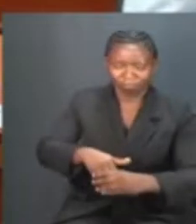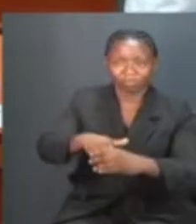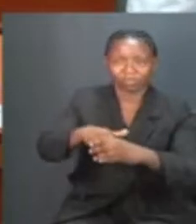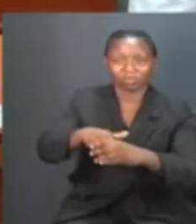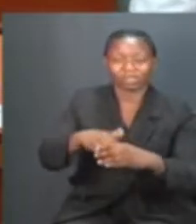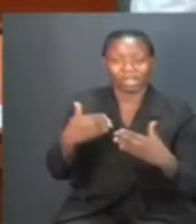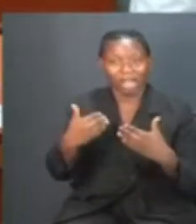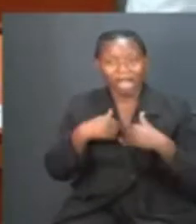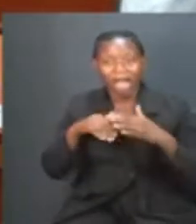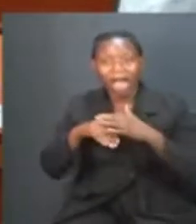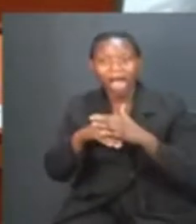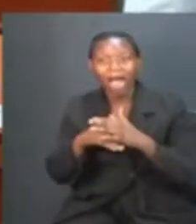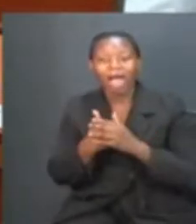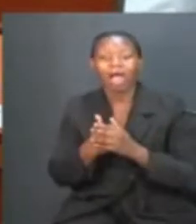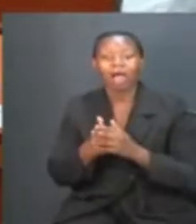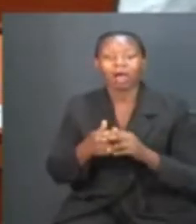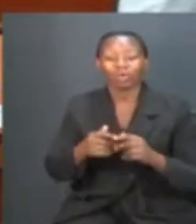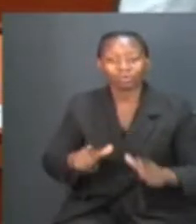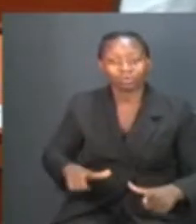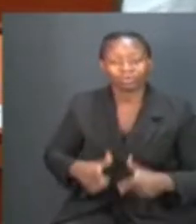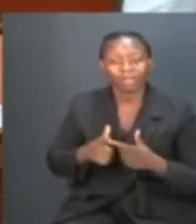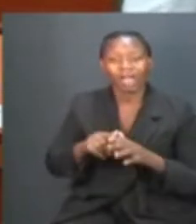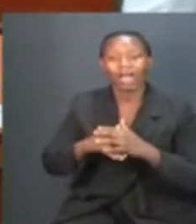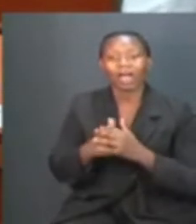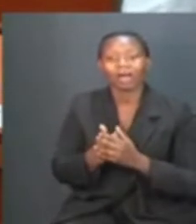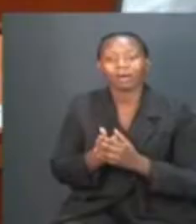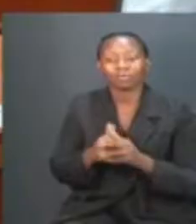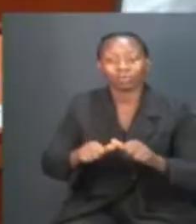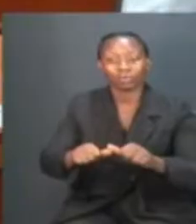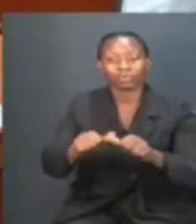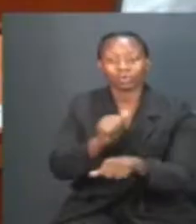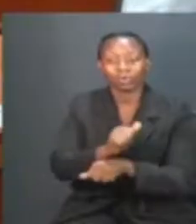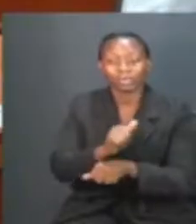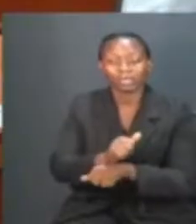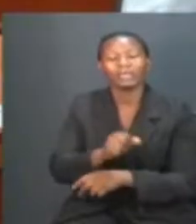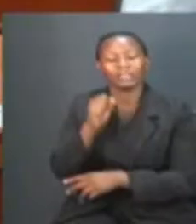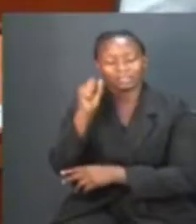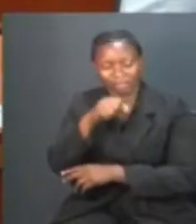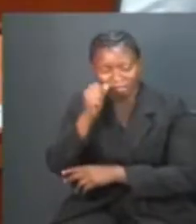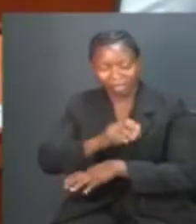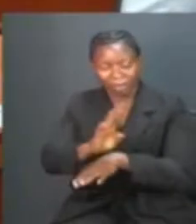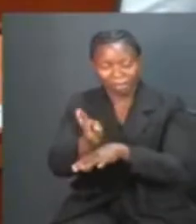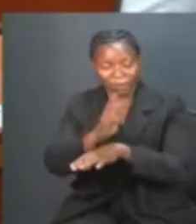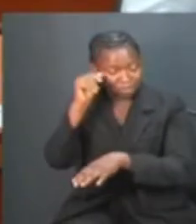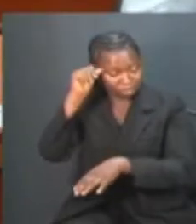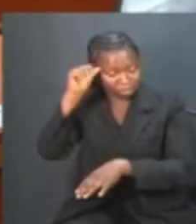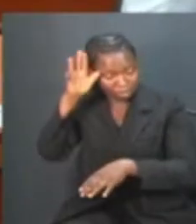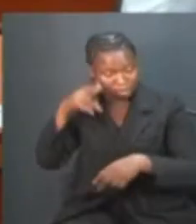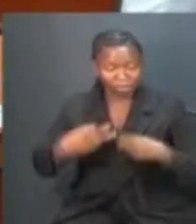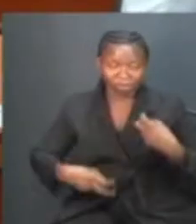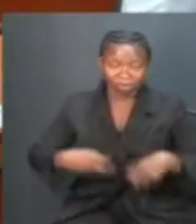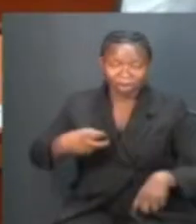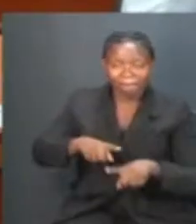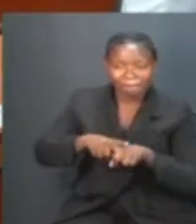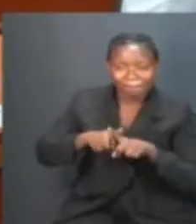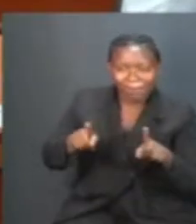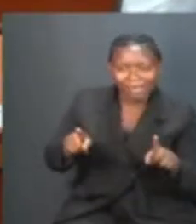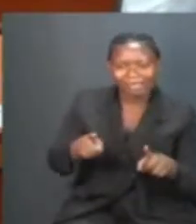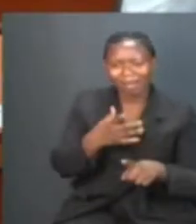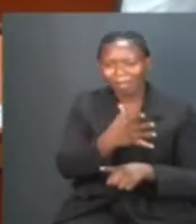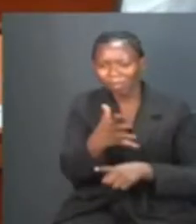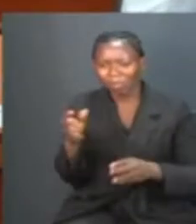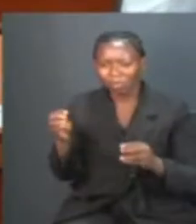have, how are they going to thrive? So yes, entrepreneurship is a problem, but there are things